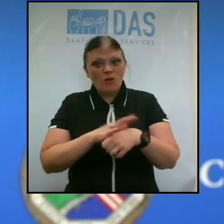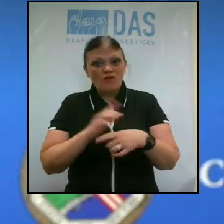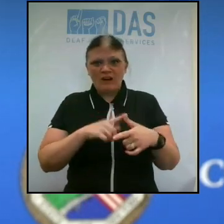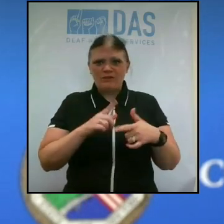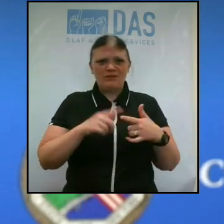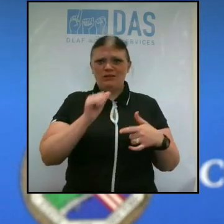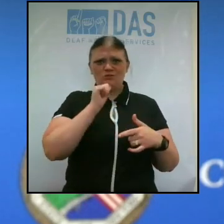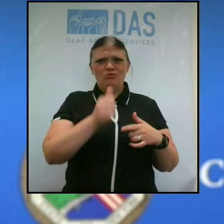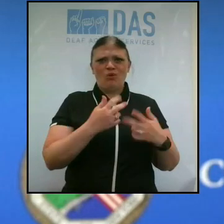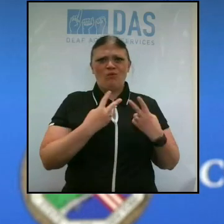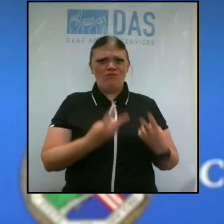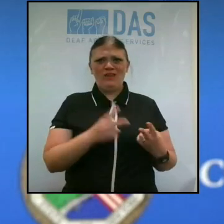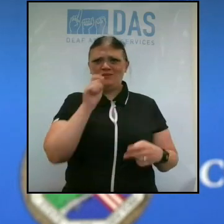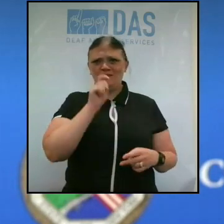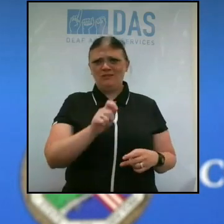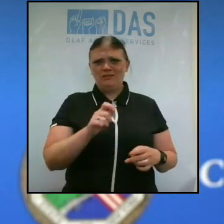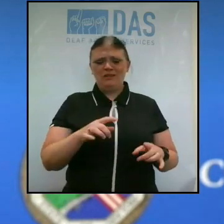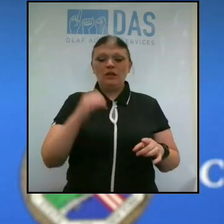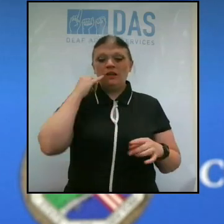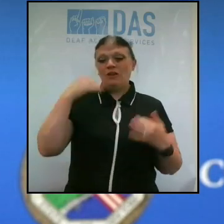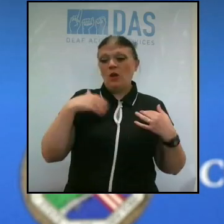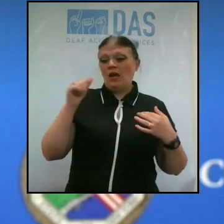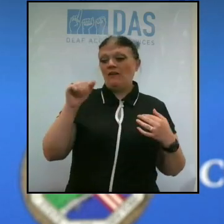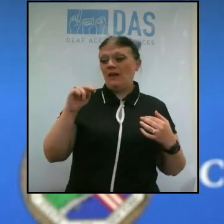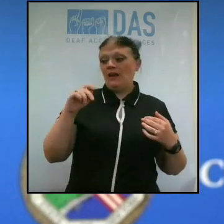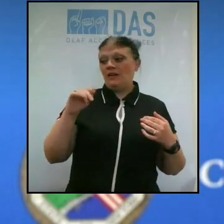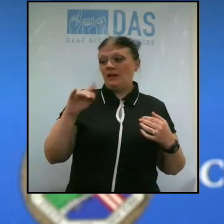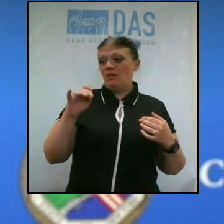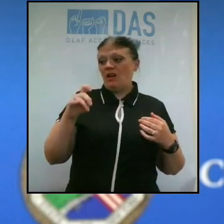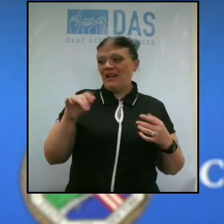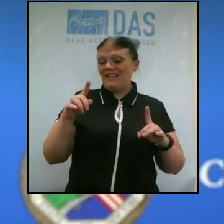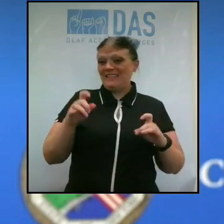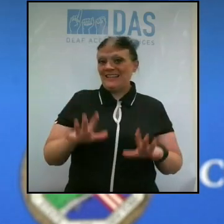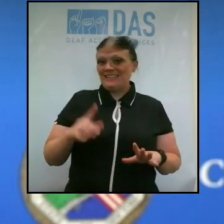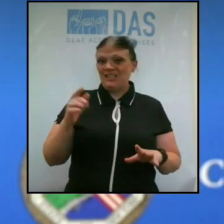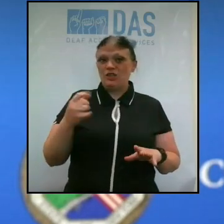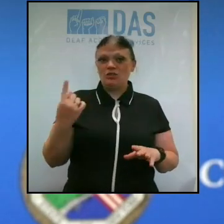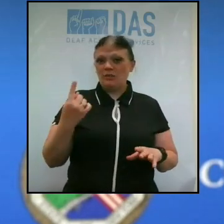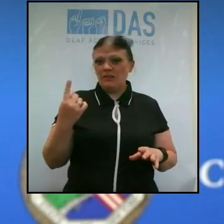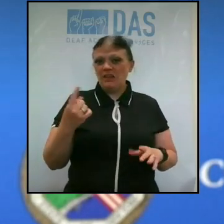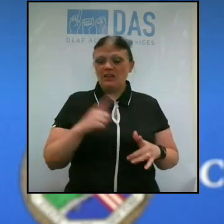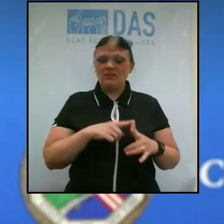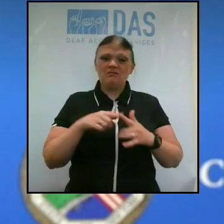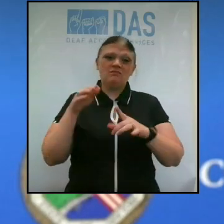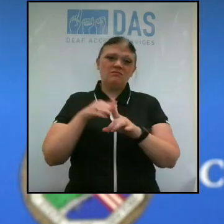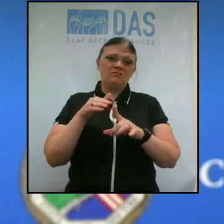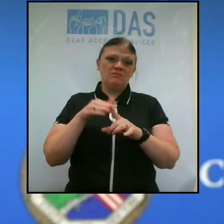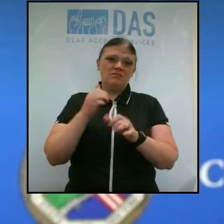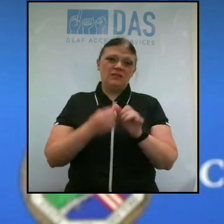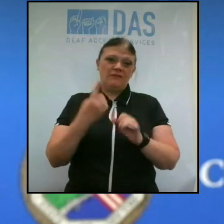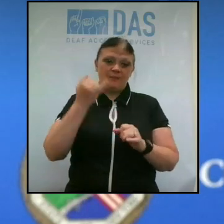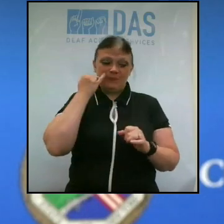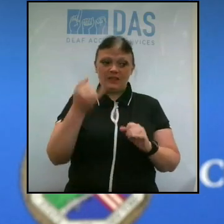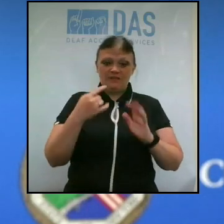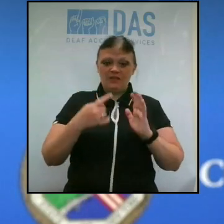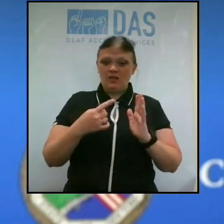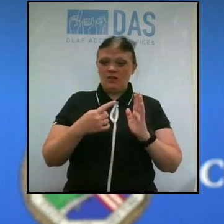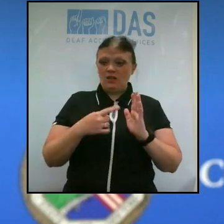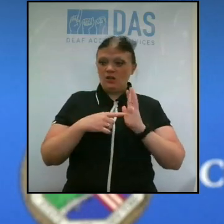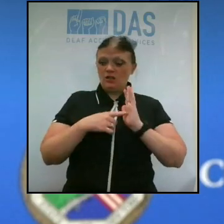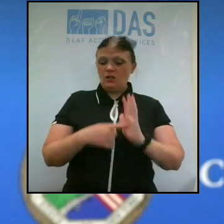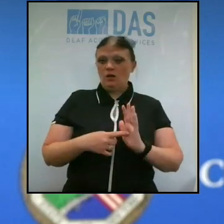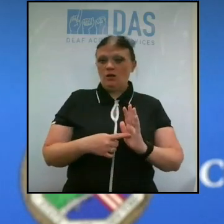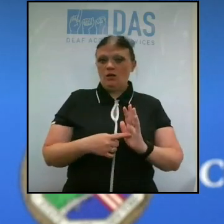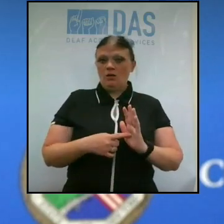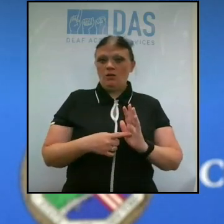all. If you have antibody testing or something like that, I would remind everybody that if it shows that you